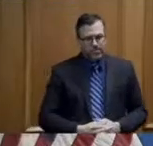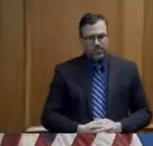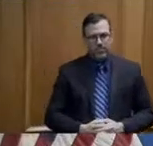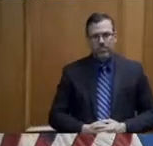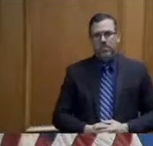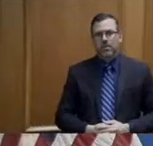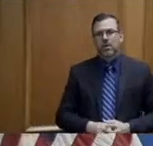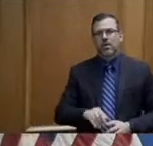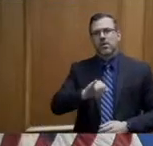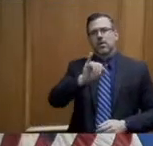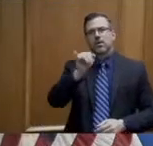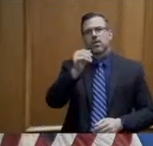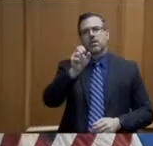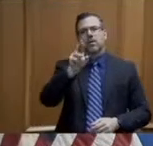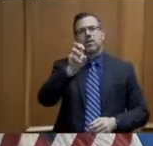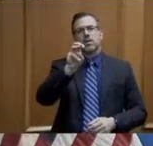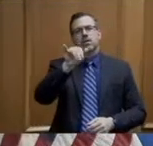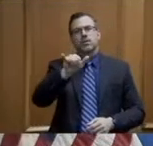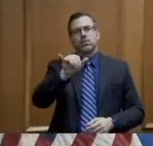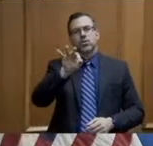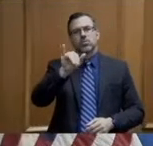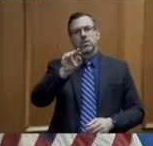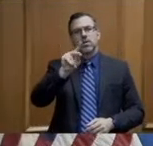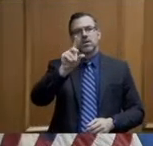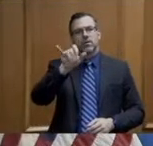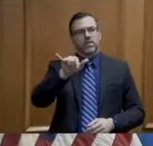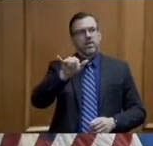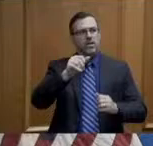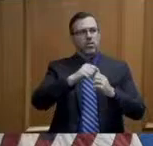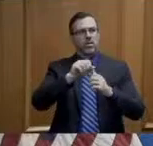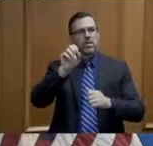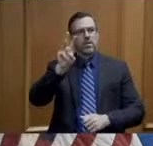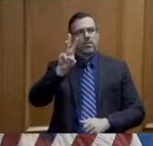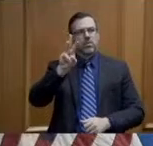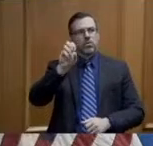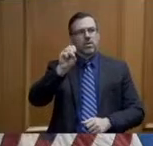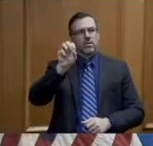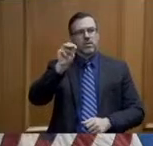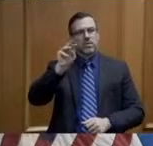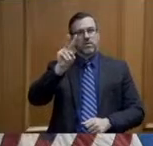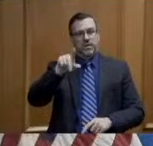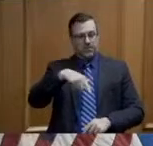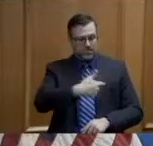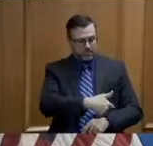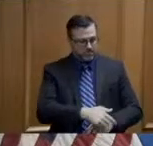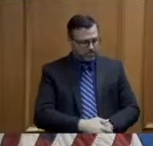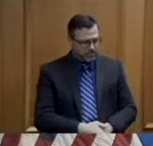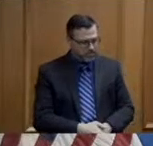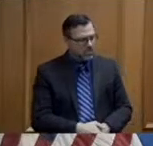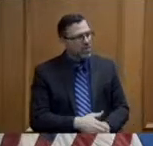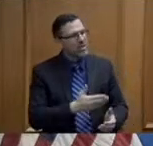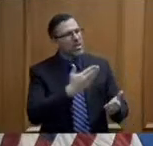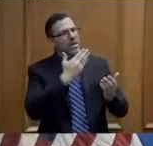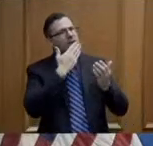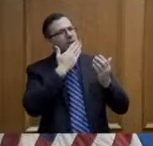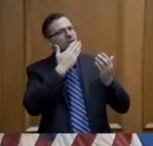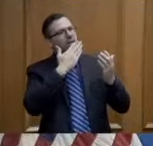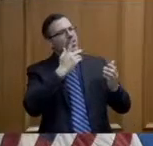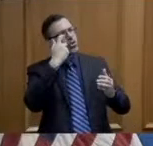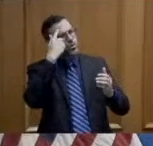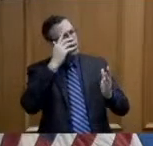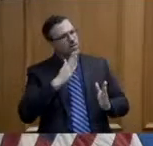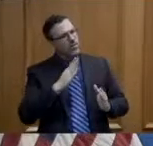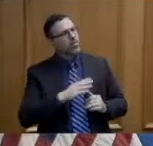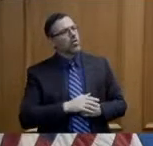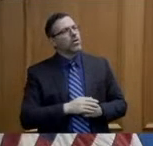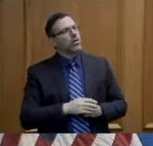Next, we'll go to Jeremy Finley with WSMV. Jeremy, your line is open. All right, thank you for taking my questions, Governor. This has to